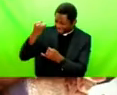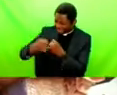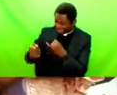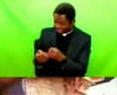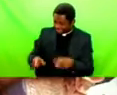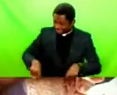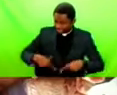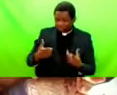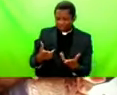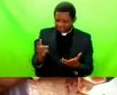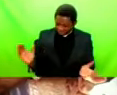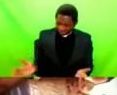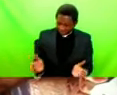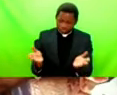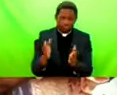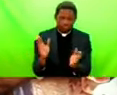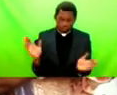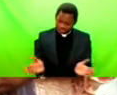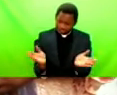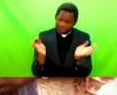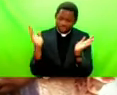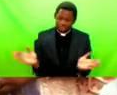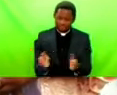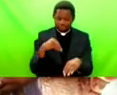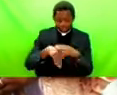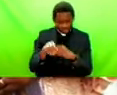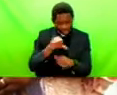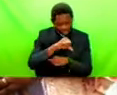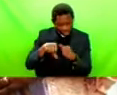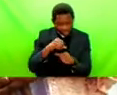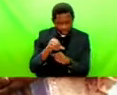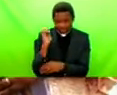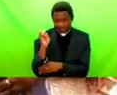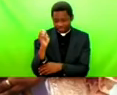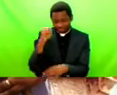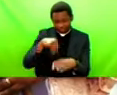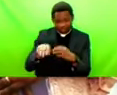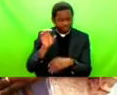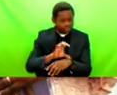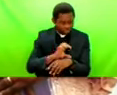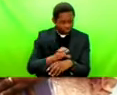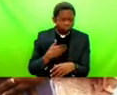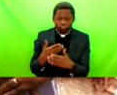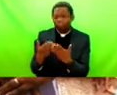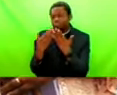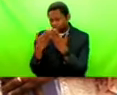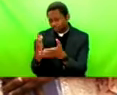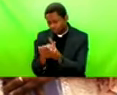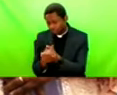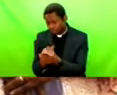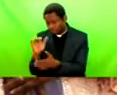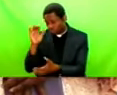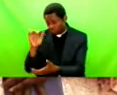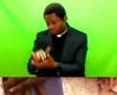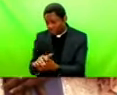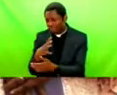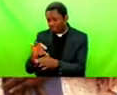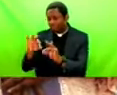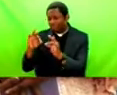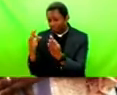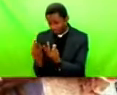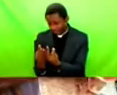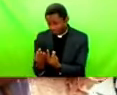me concerning evangelism in the church. And I am very grateful to him, his wife, and family.